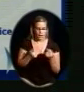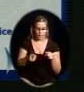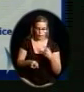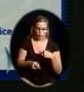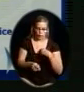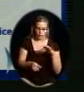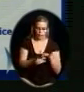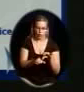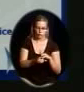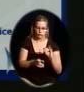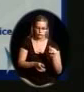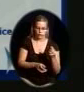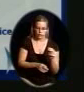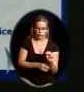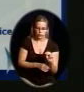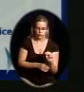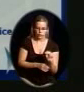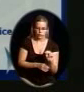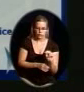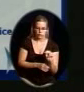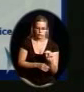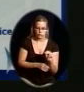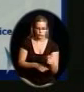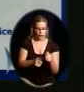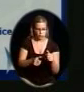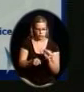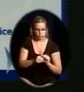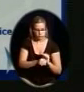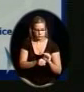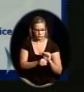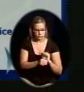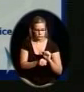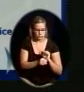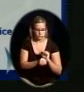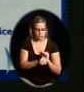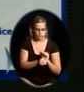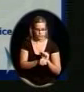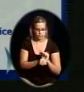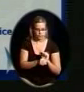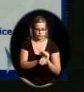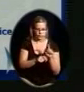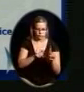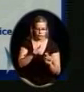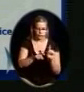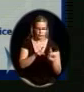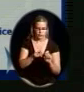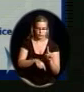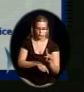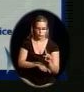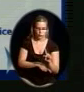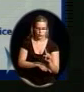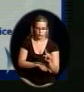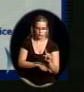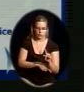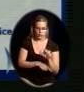in January, so right away we went to work. The